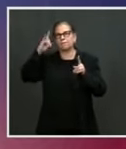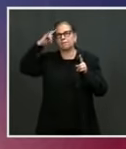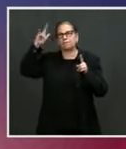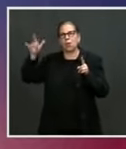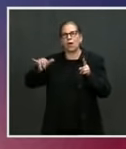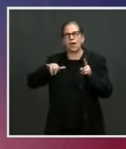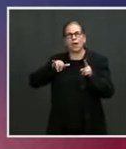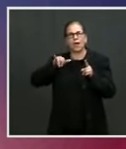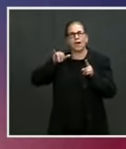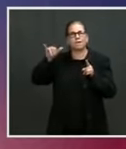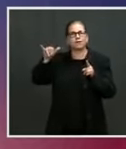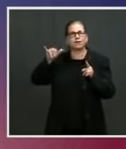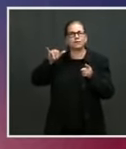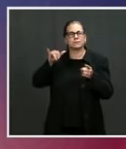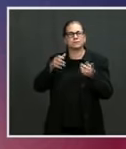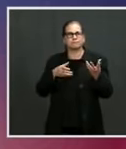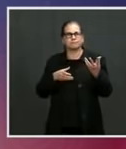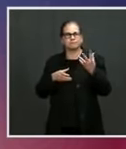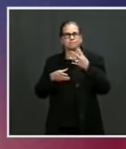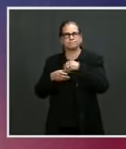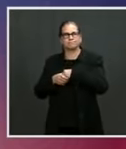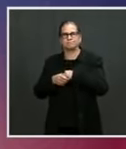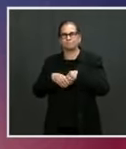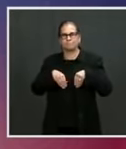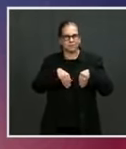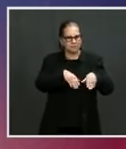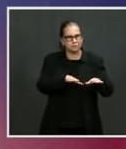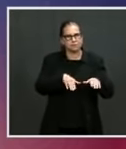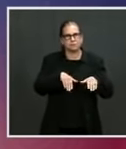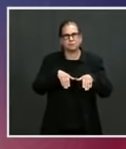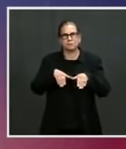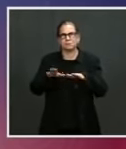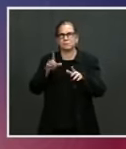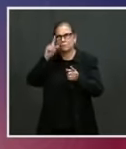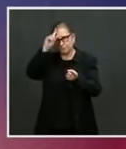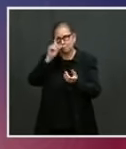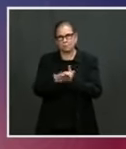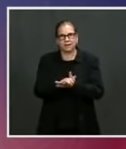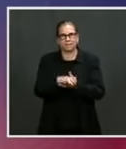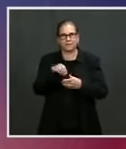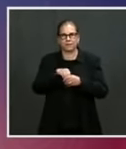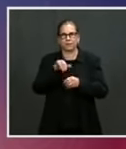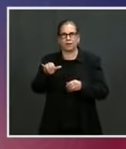too. The soul of America is animated